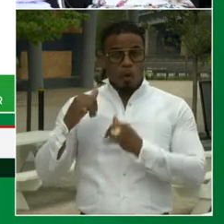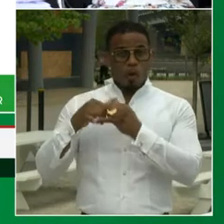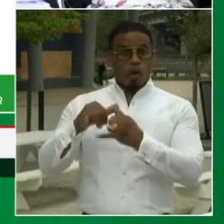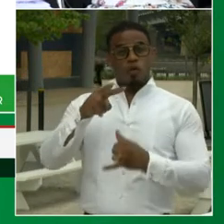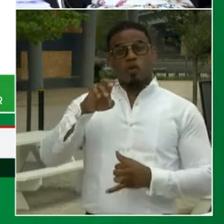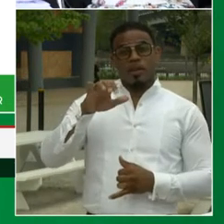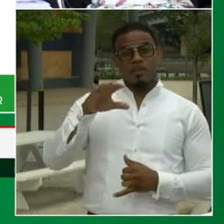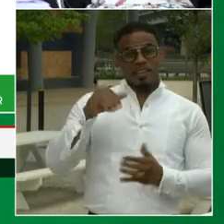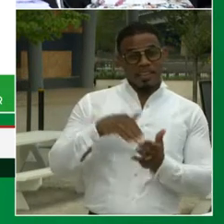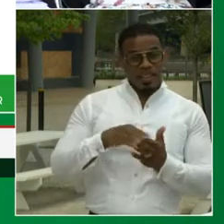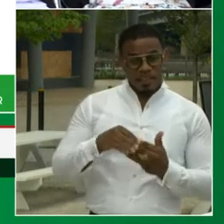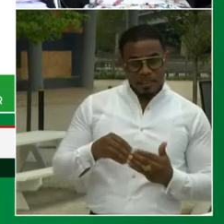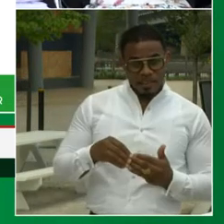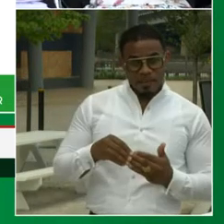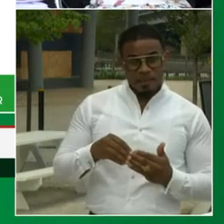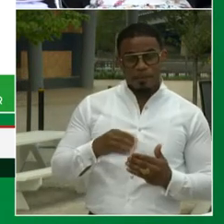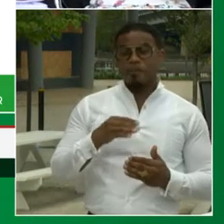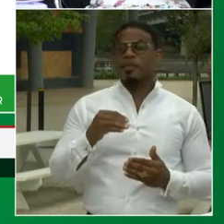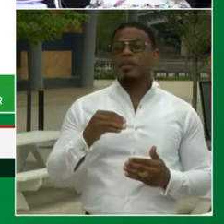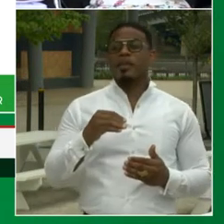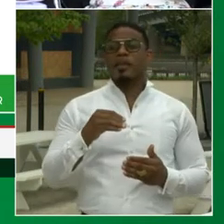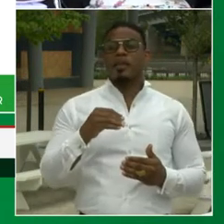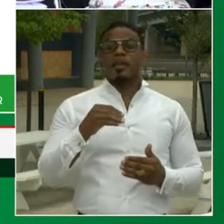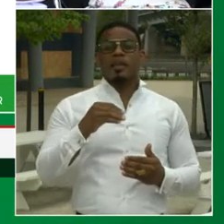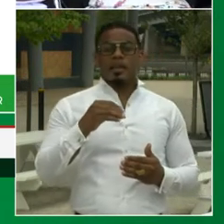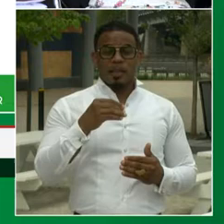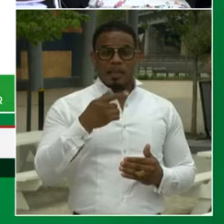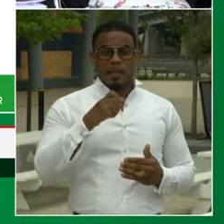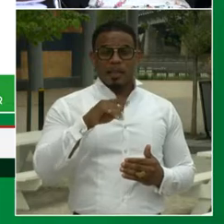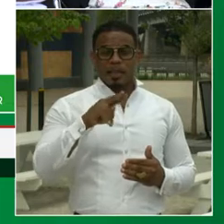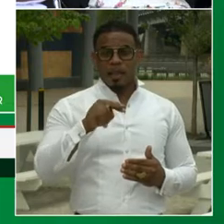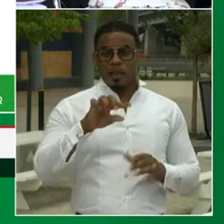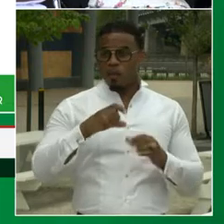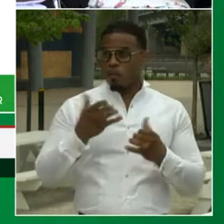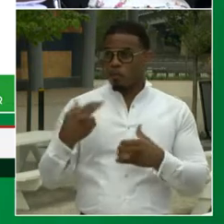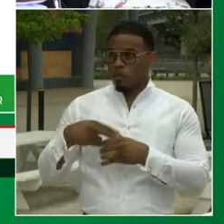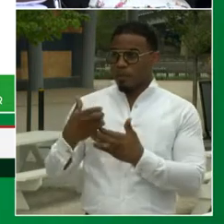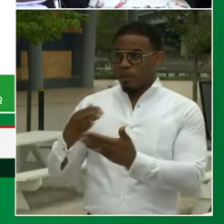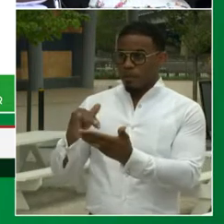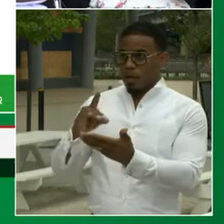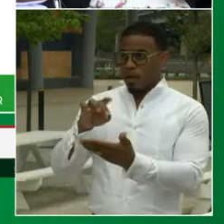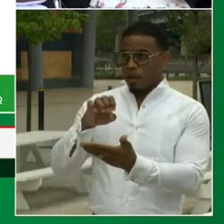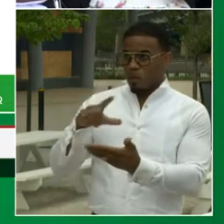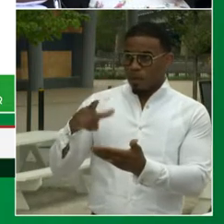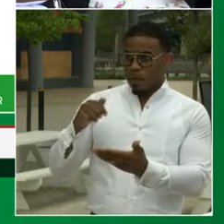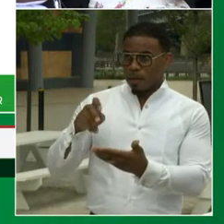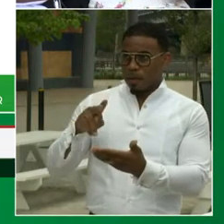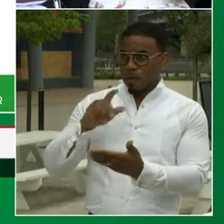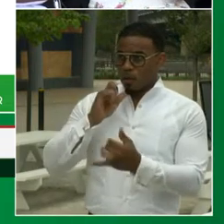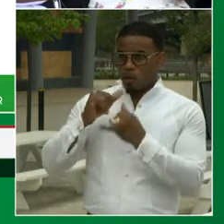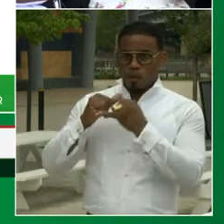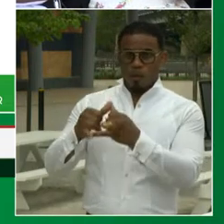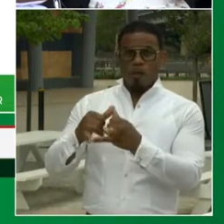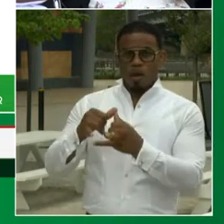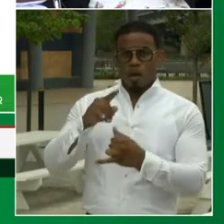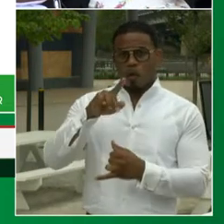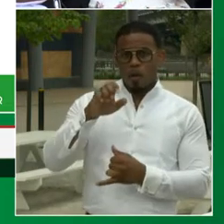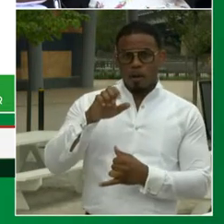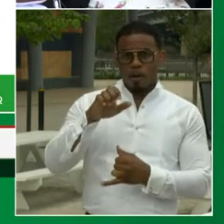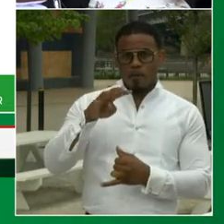awarded $250,000. And the Gaston Group, who I'm joined today by Darrell Gaston, who was awarded